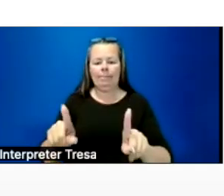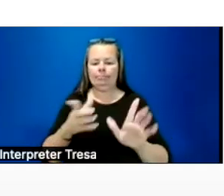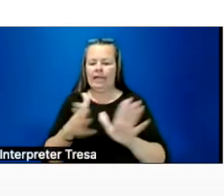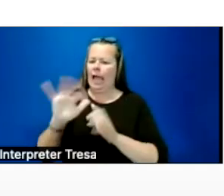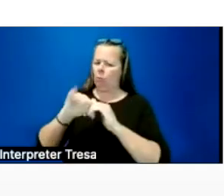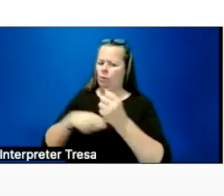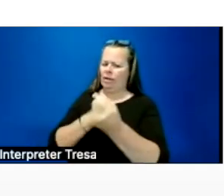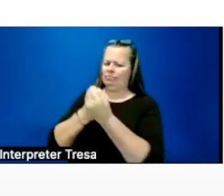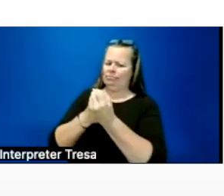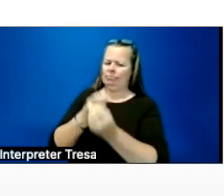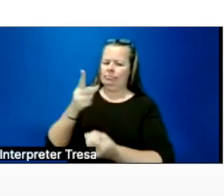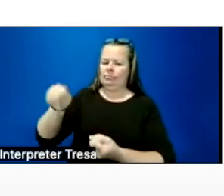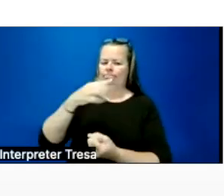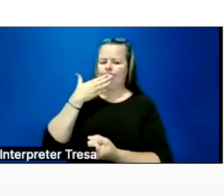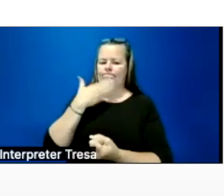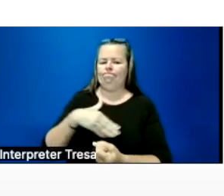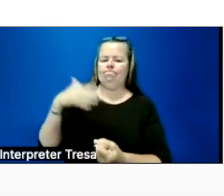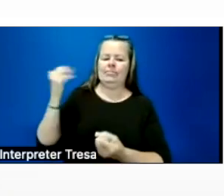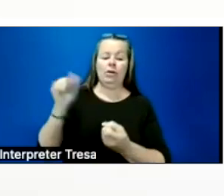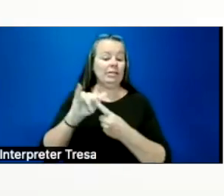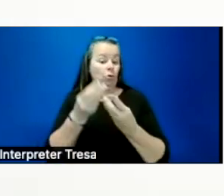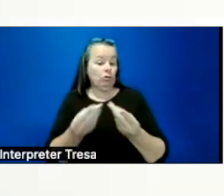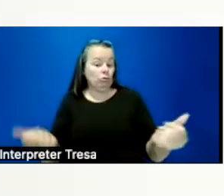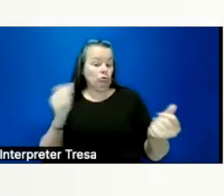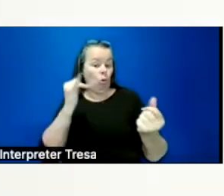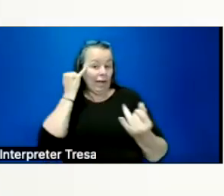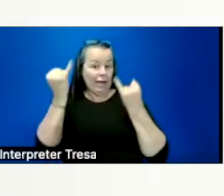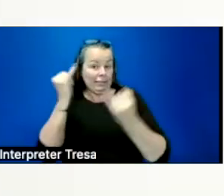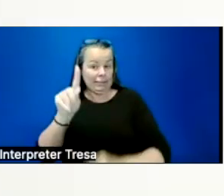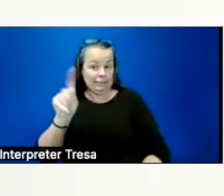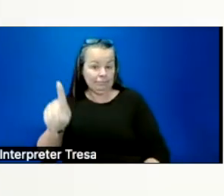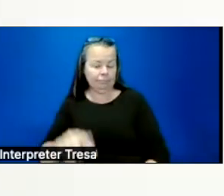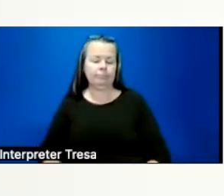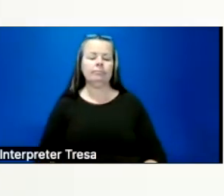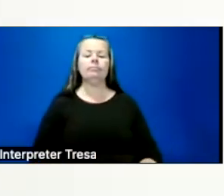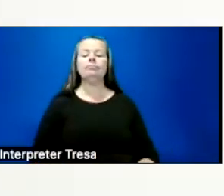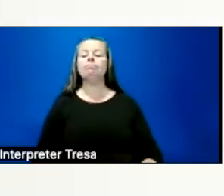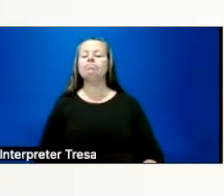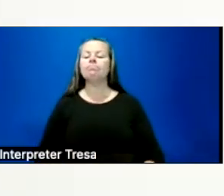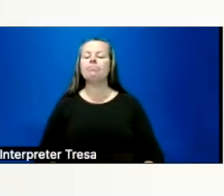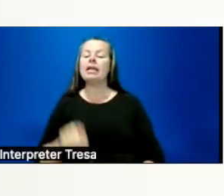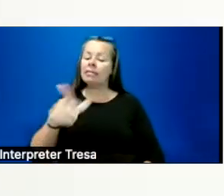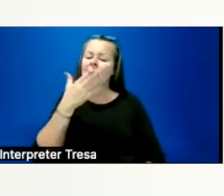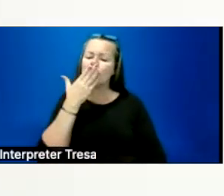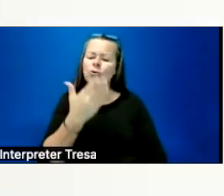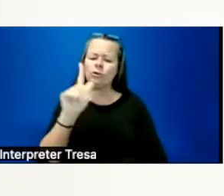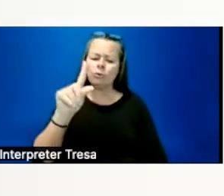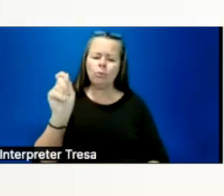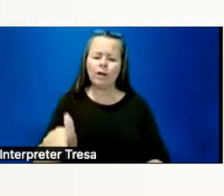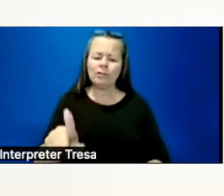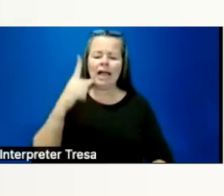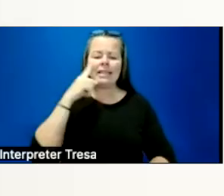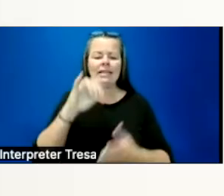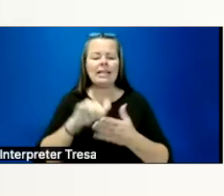there a Yeah. solution or an idea? That's a good question, because I would say like maybe, but this would